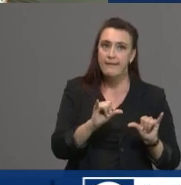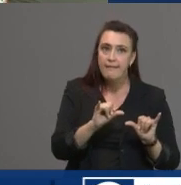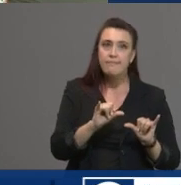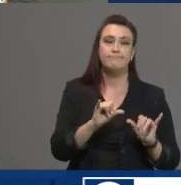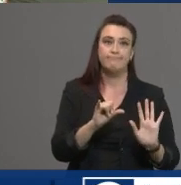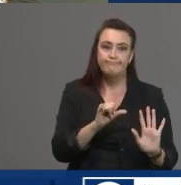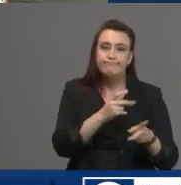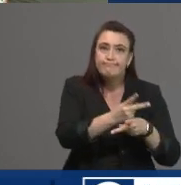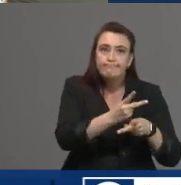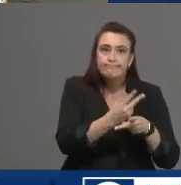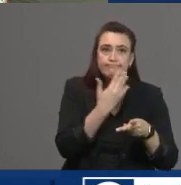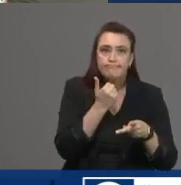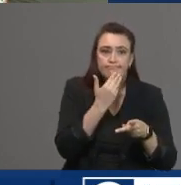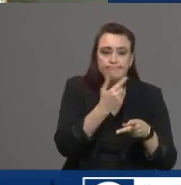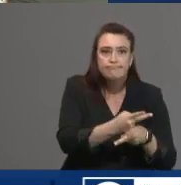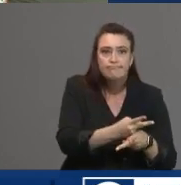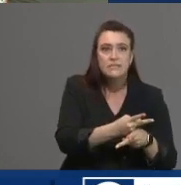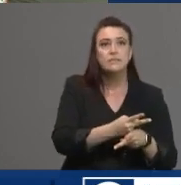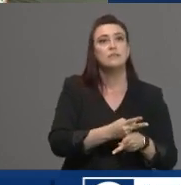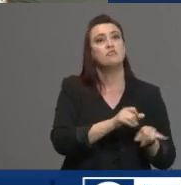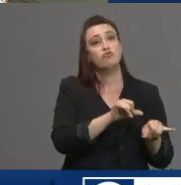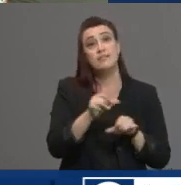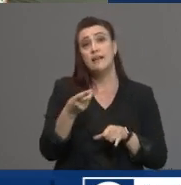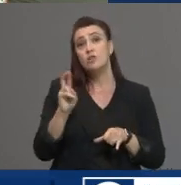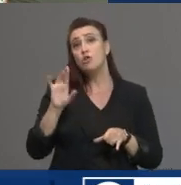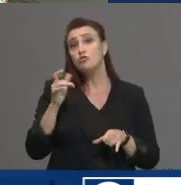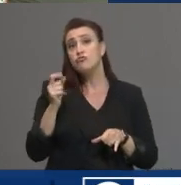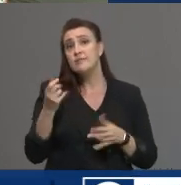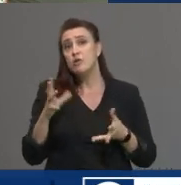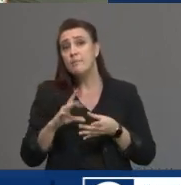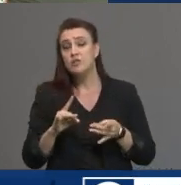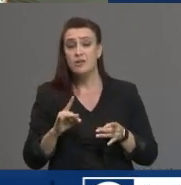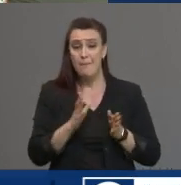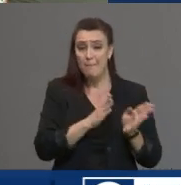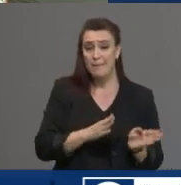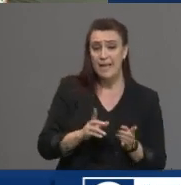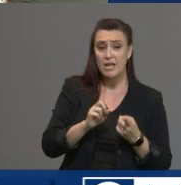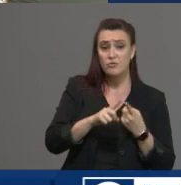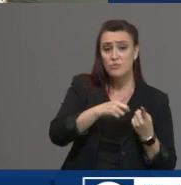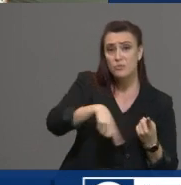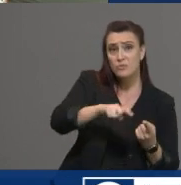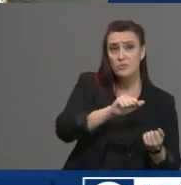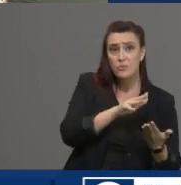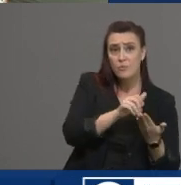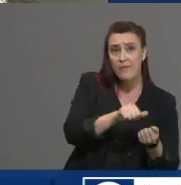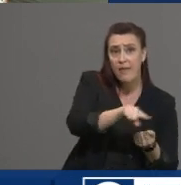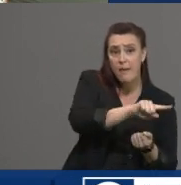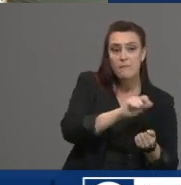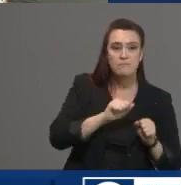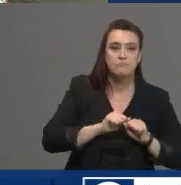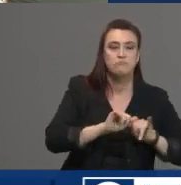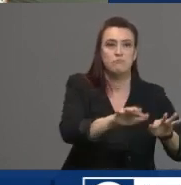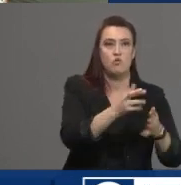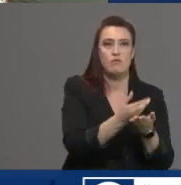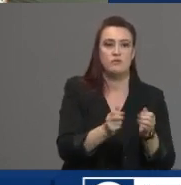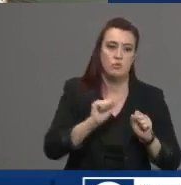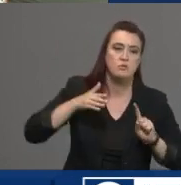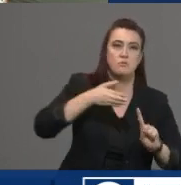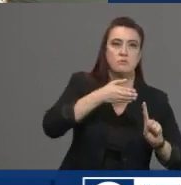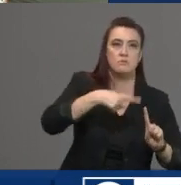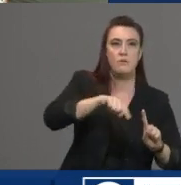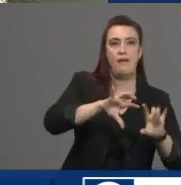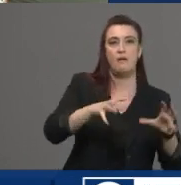situation. And those are the people, just like Dr. Chris talked about, our plan to surge resources in